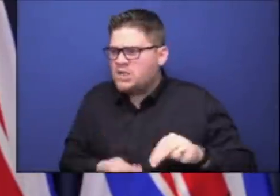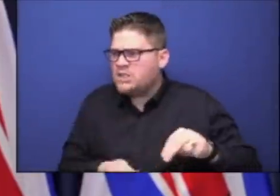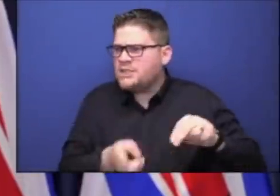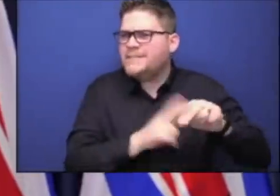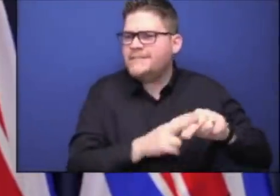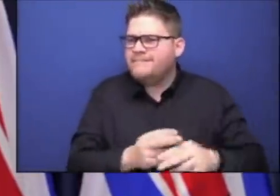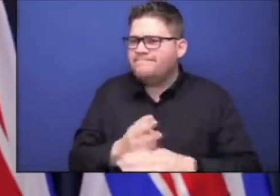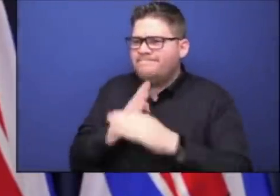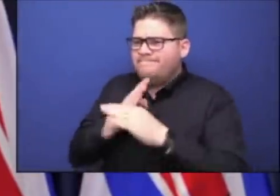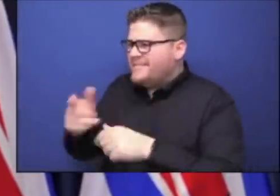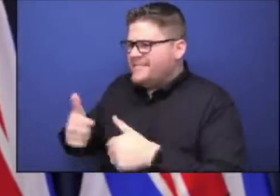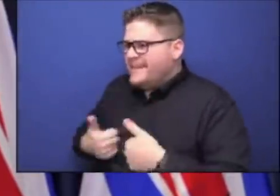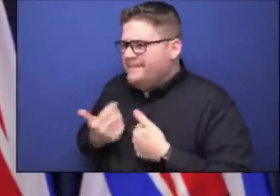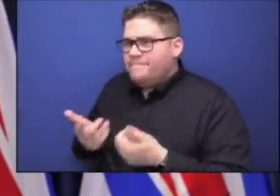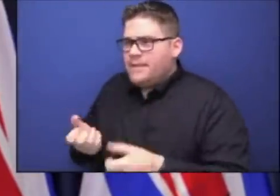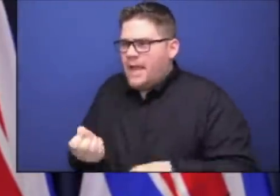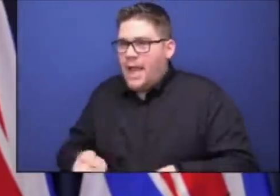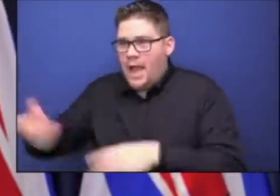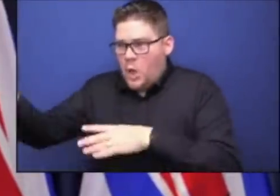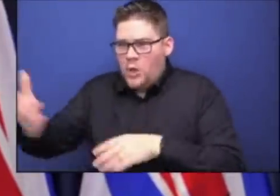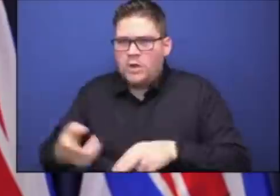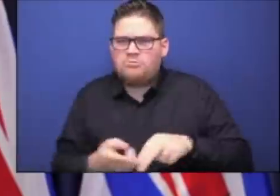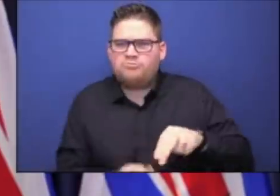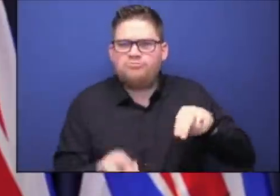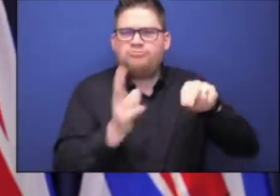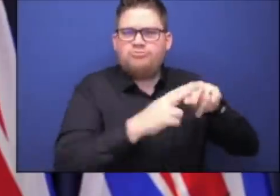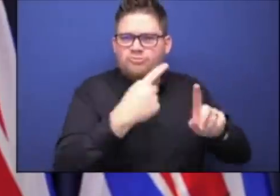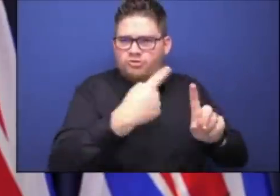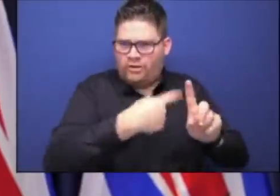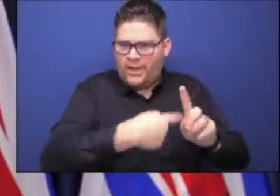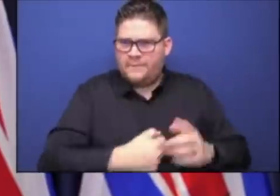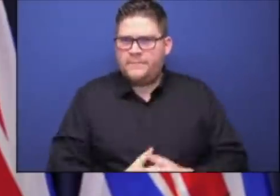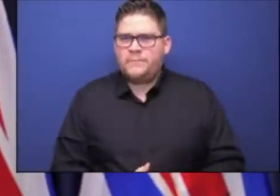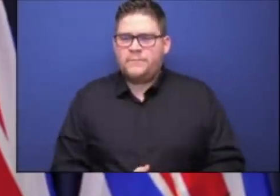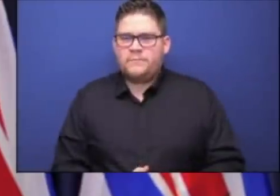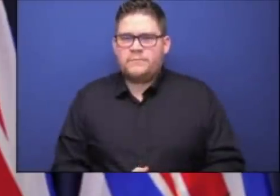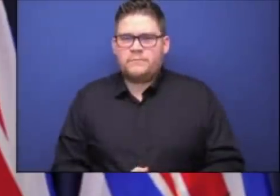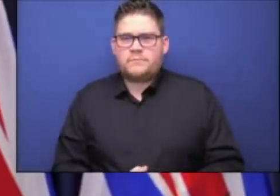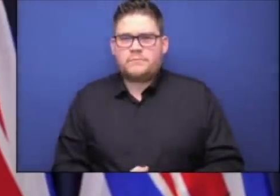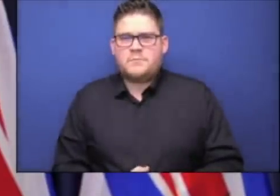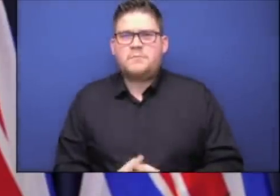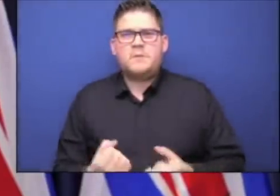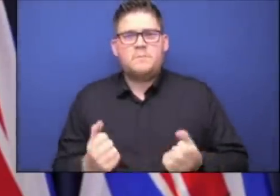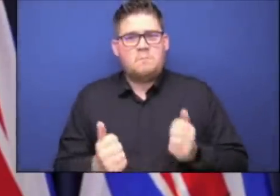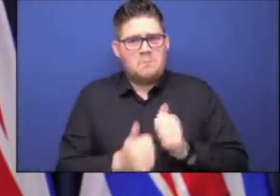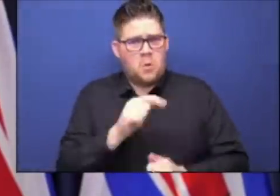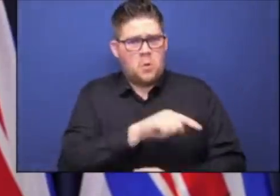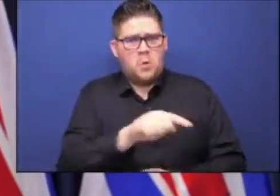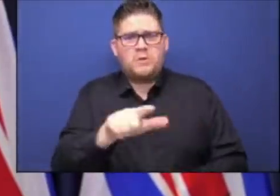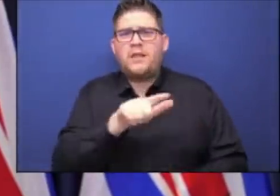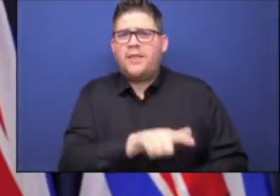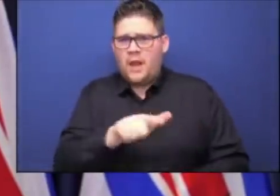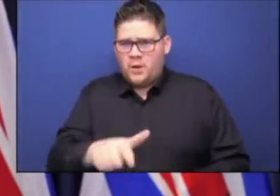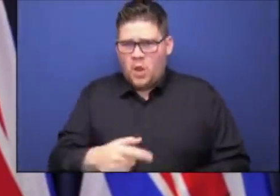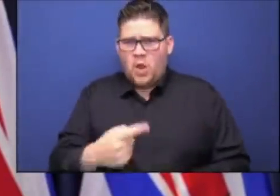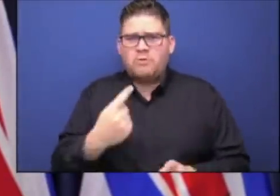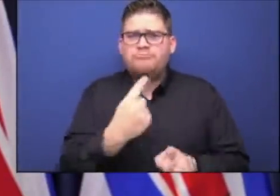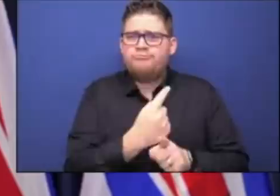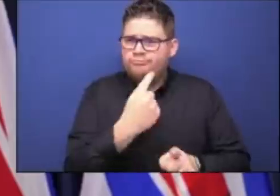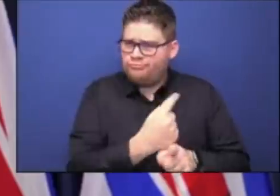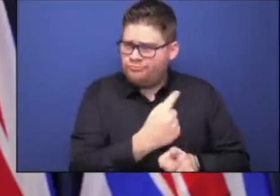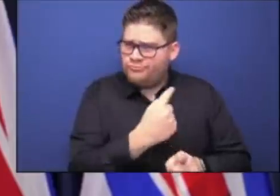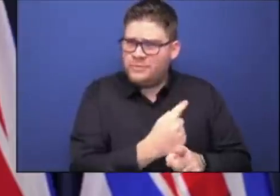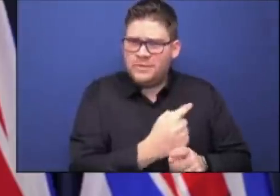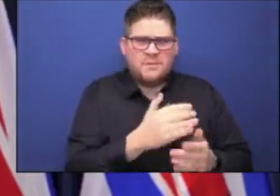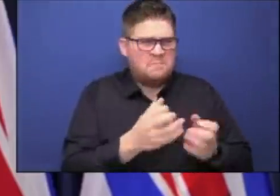to work alongside folks who were just trying to kick people out so they could jack up the rent and make some more profit. Our